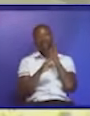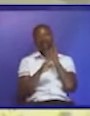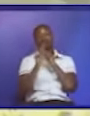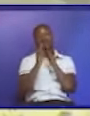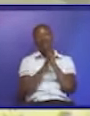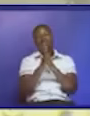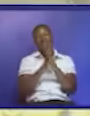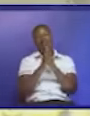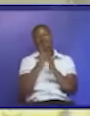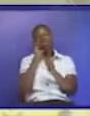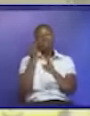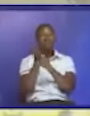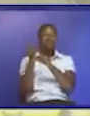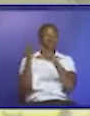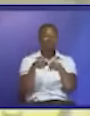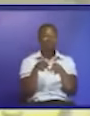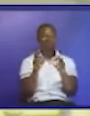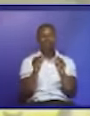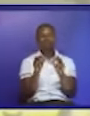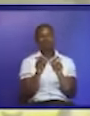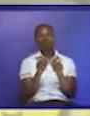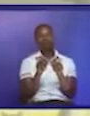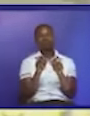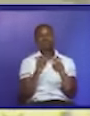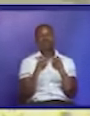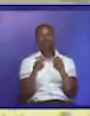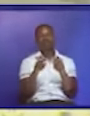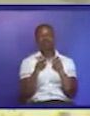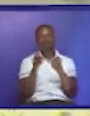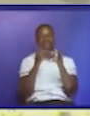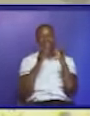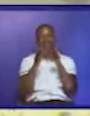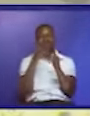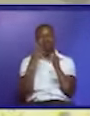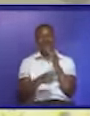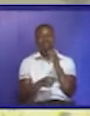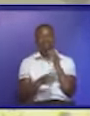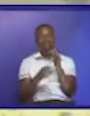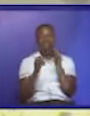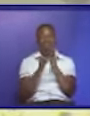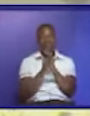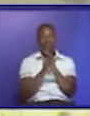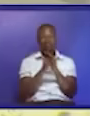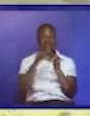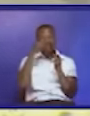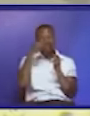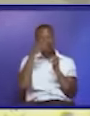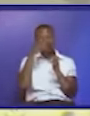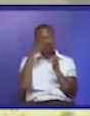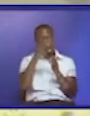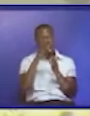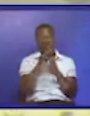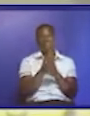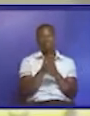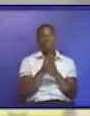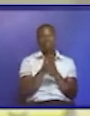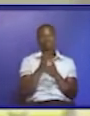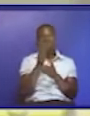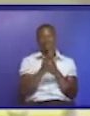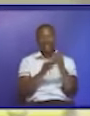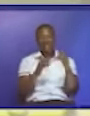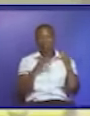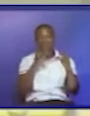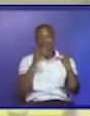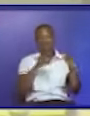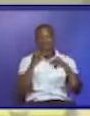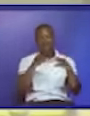did not come to pass. And the explanation is a corruption, a mismanagement of